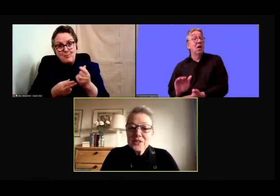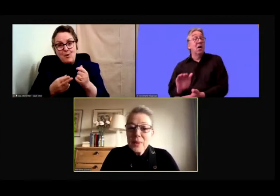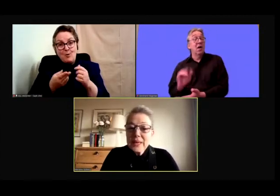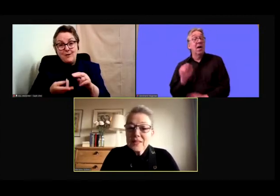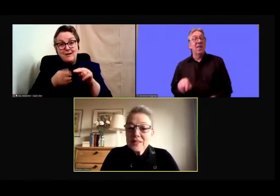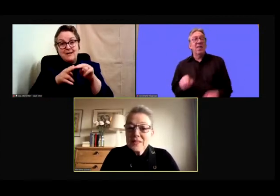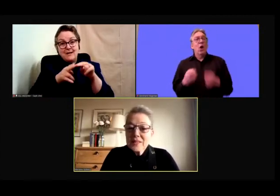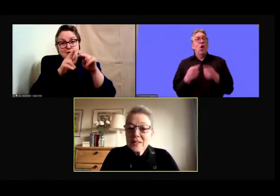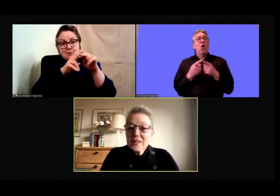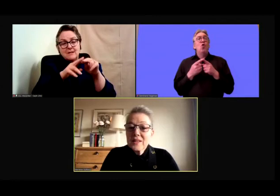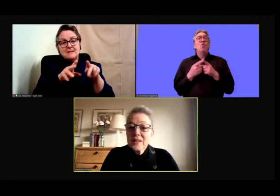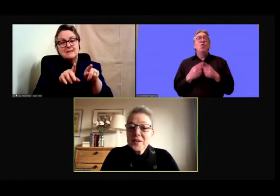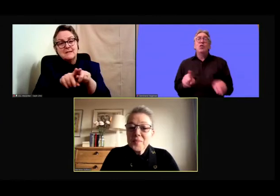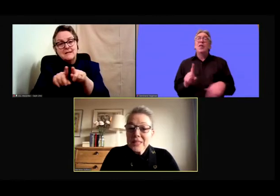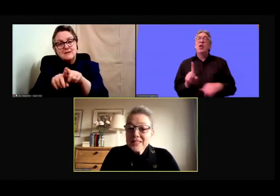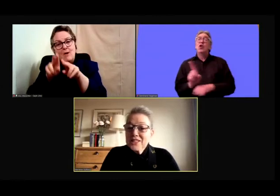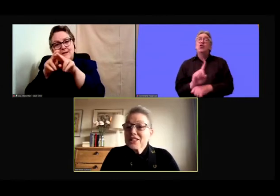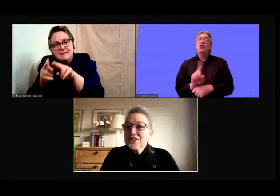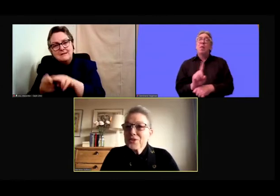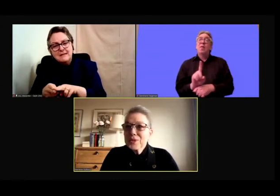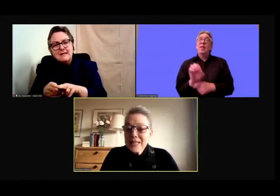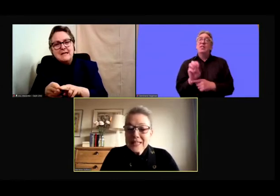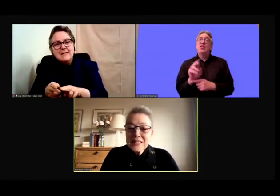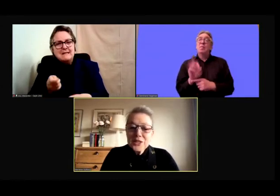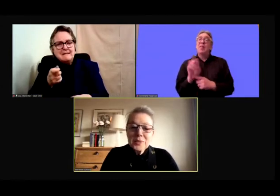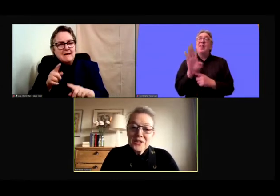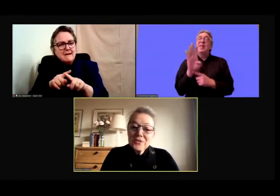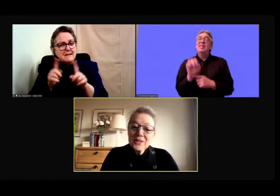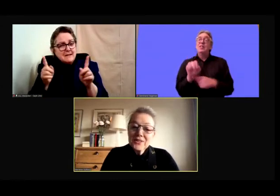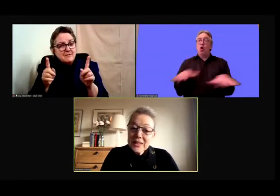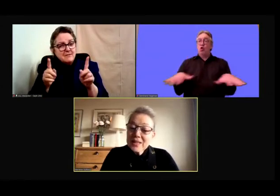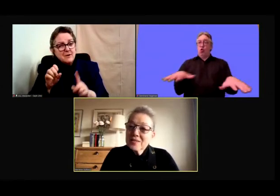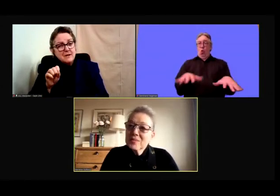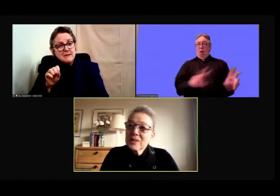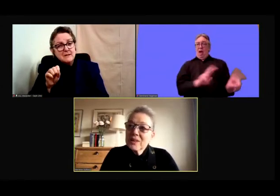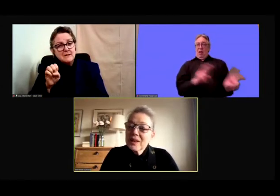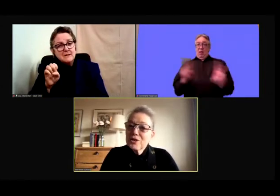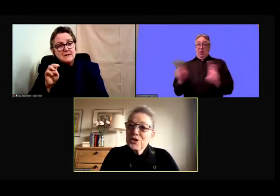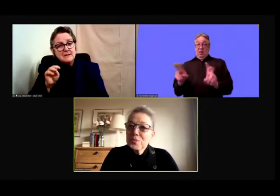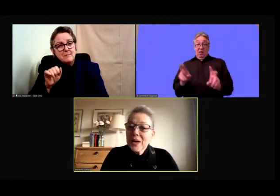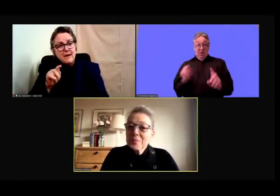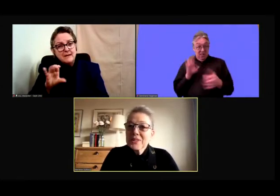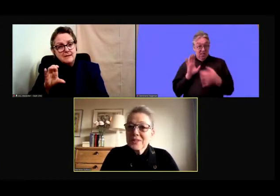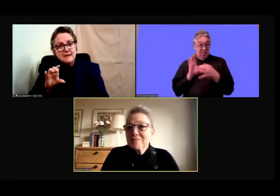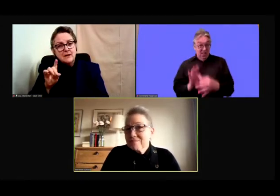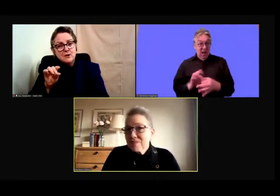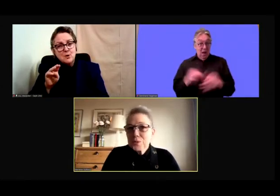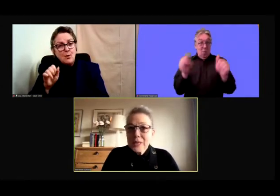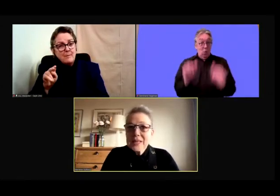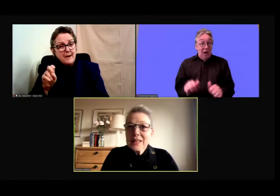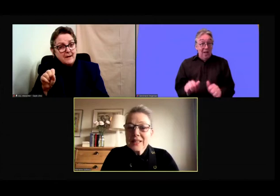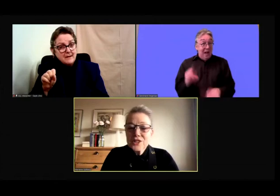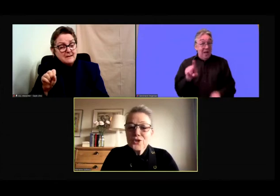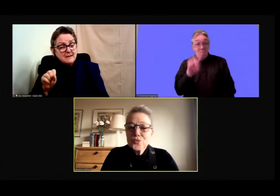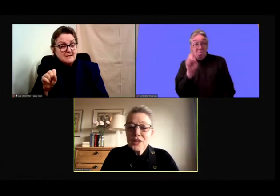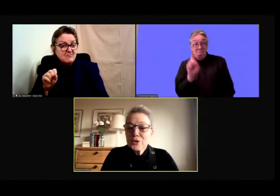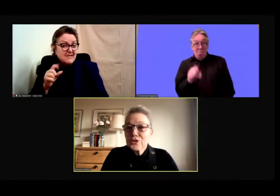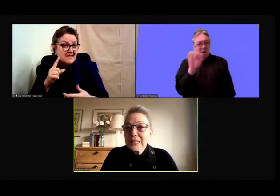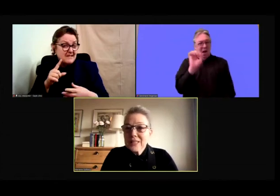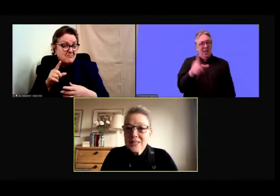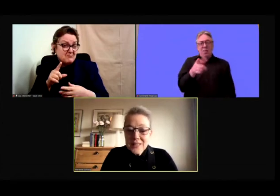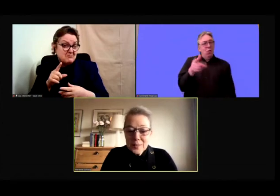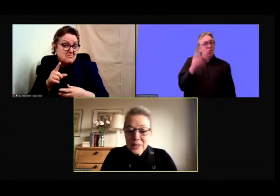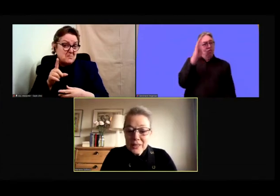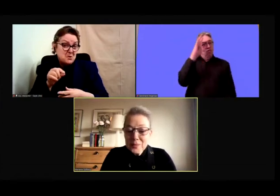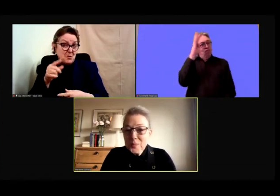different semantic domains. Is this another modality-specific thing? And could you perhaps speculate as to